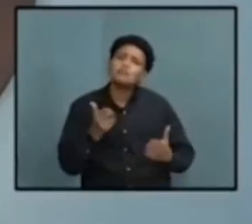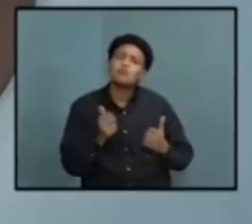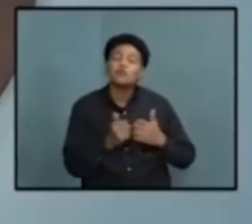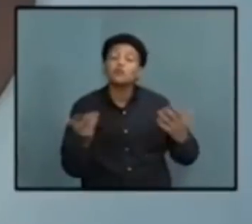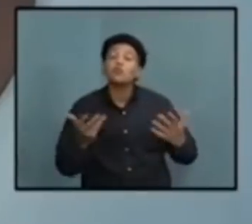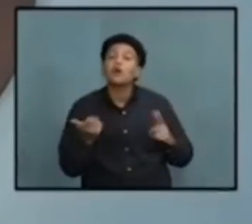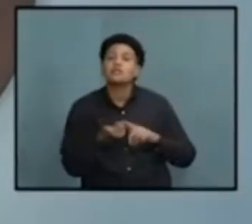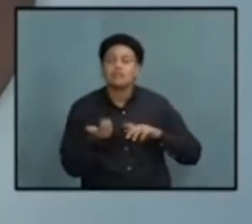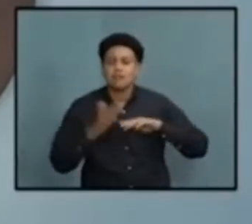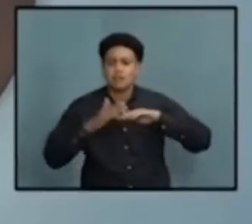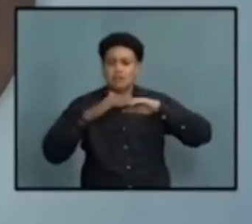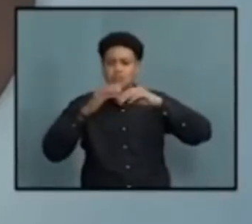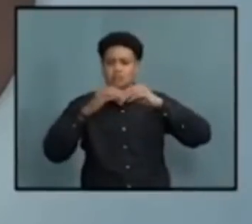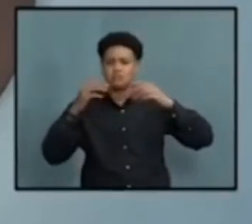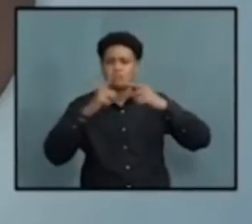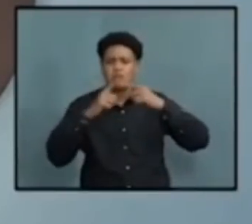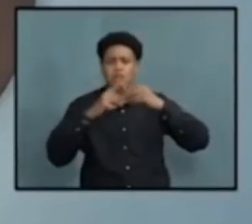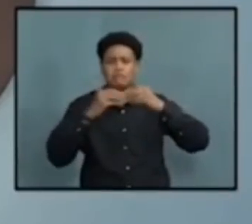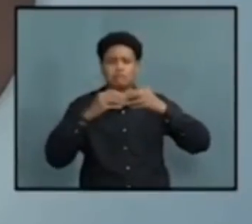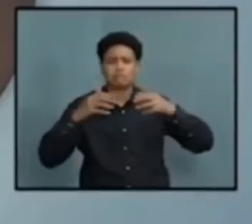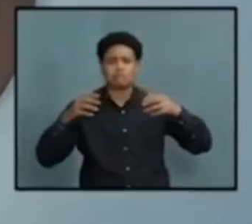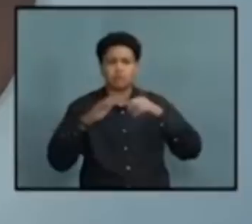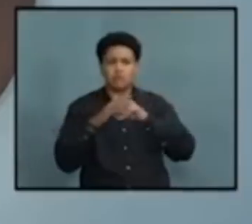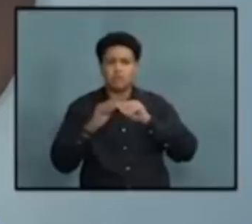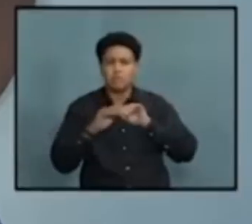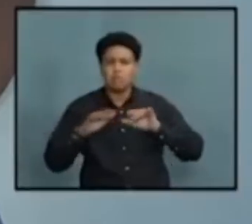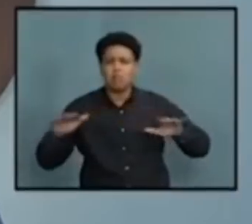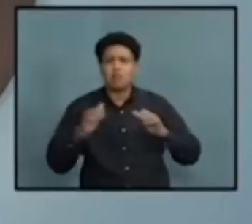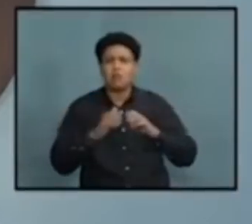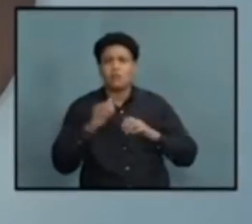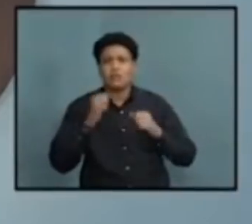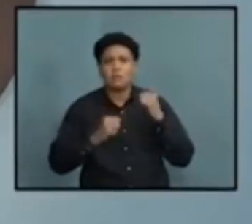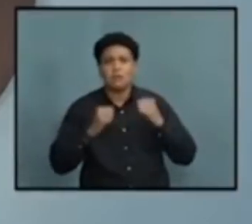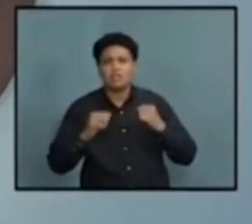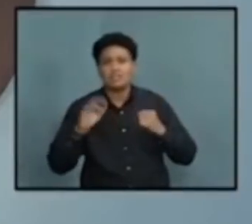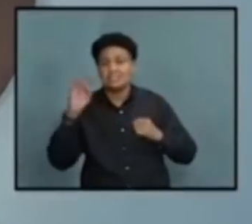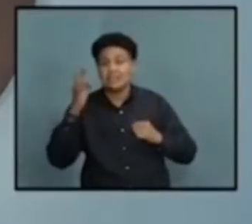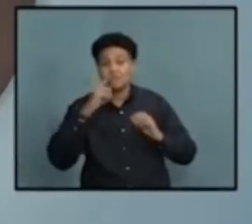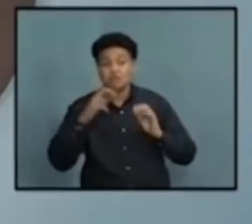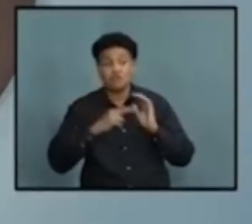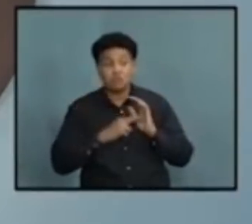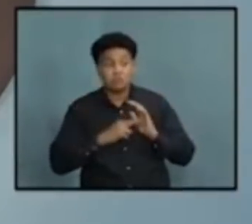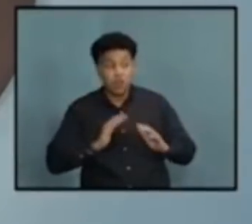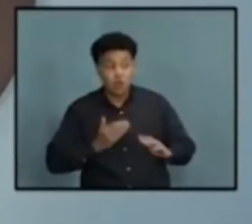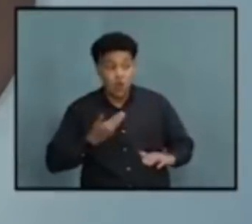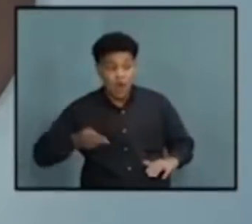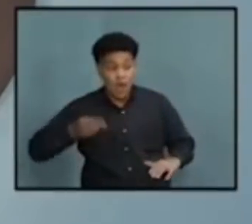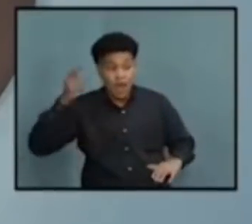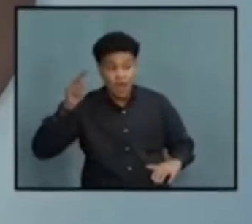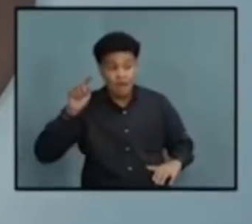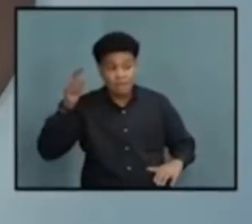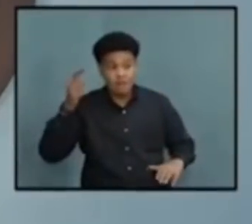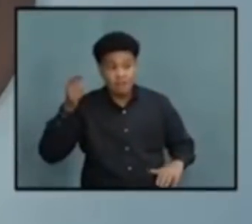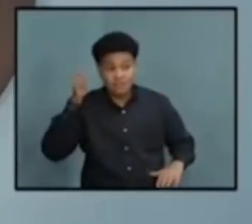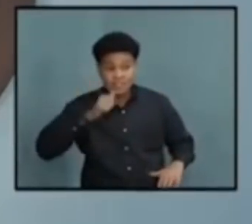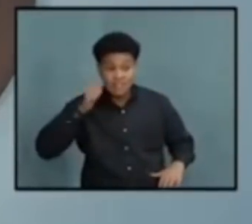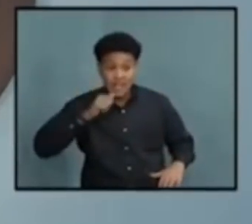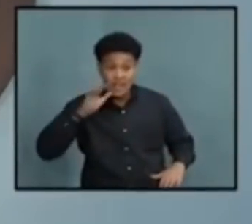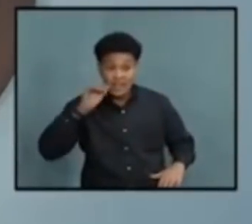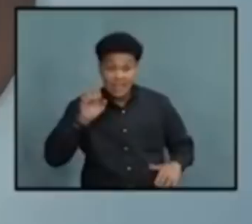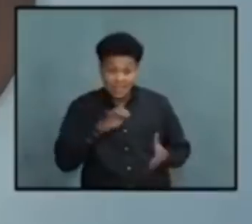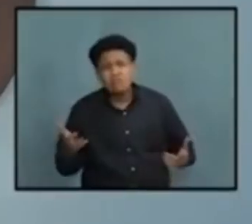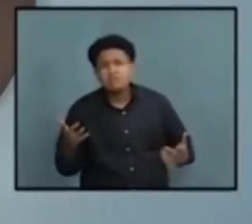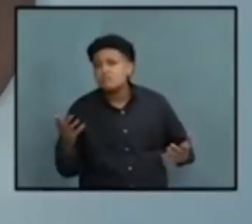-19 positivity rate, which he said is over 35% of all PCR and public sector antigen